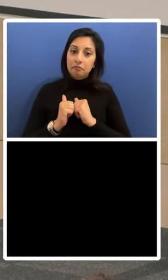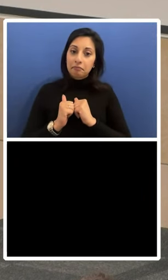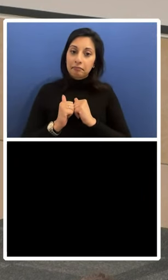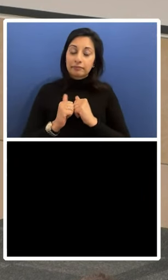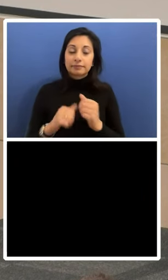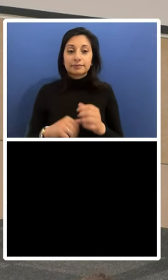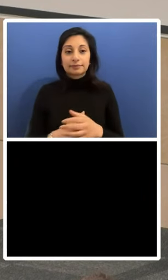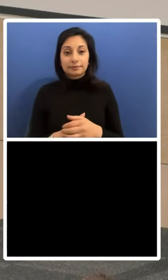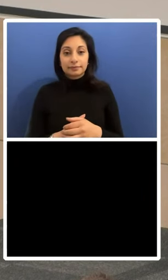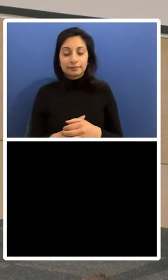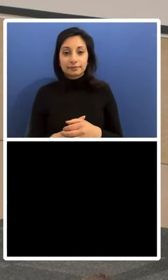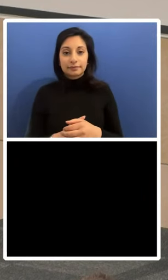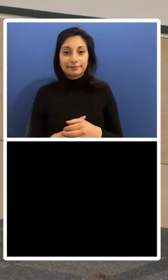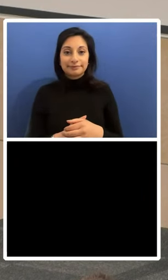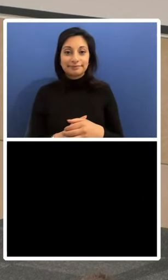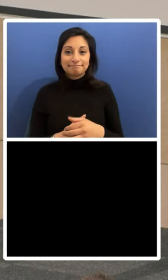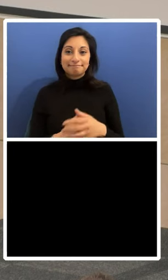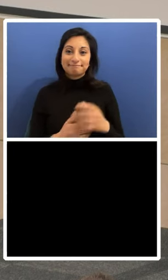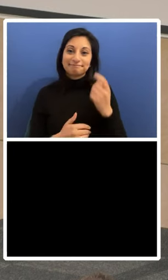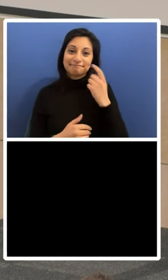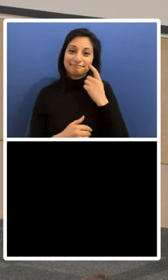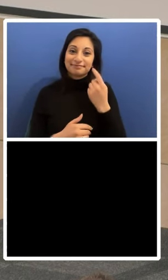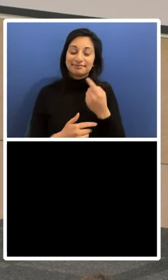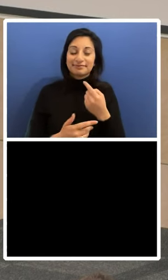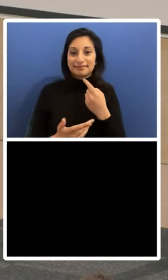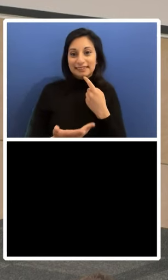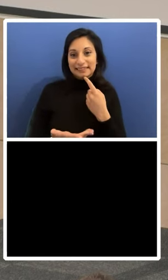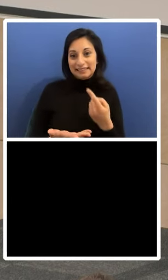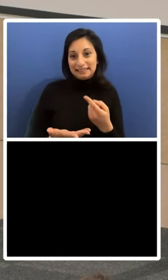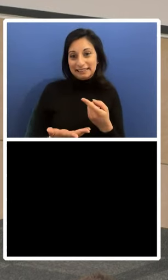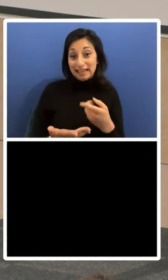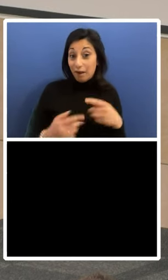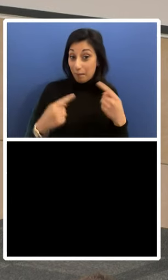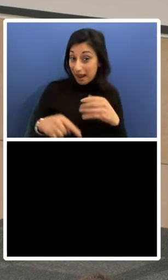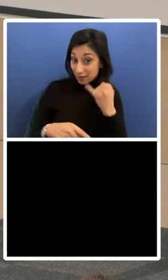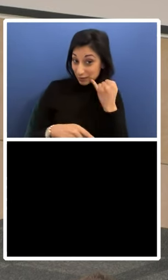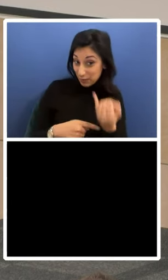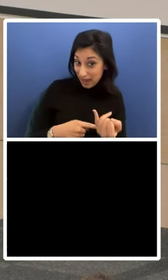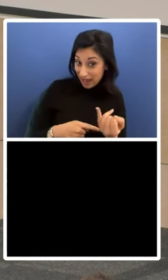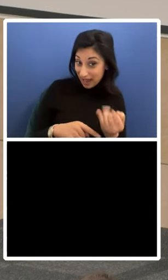be like, oh, traders are... I'm not allowed to swear, right?